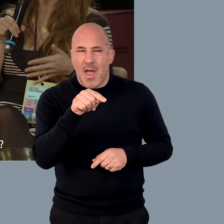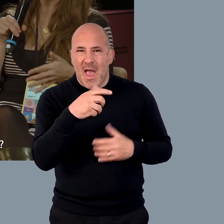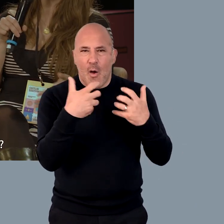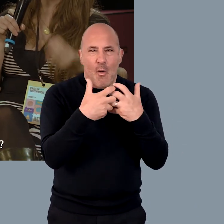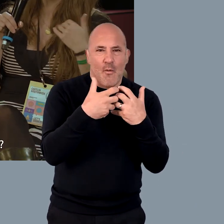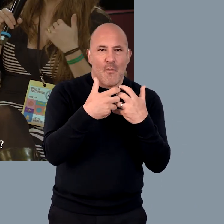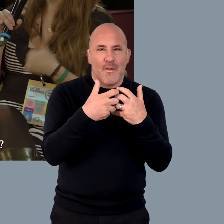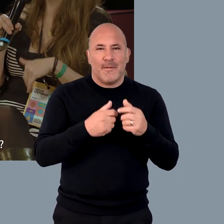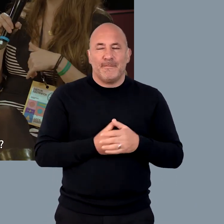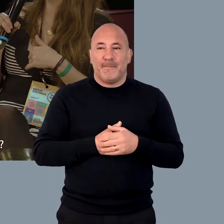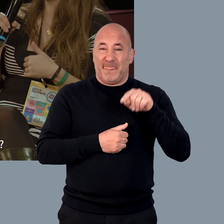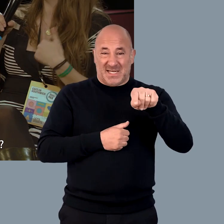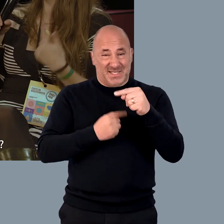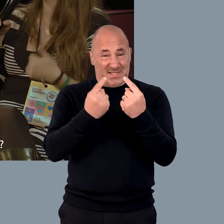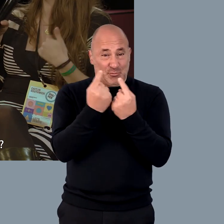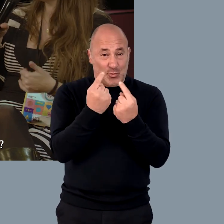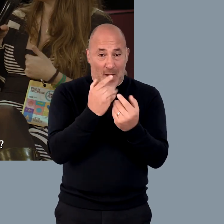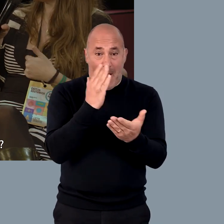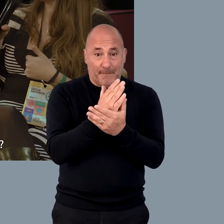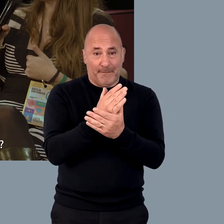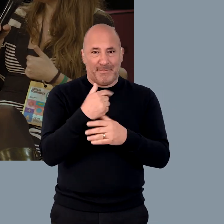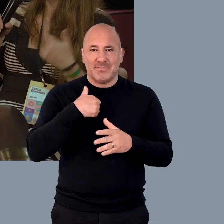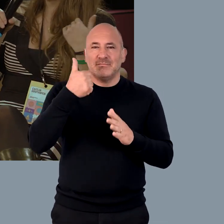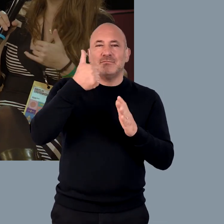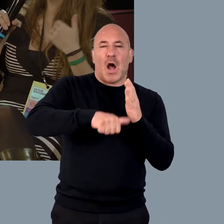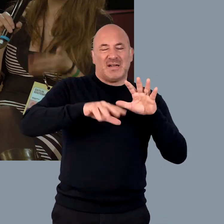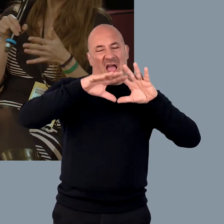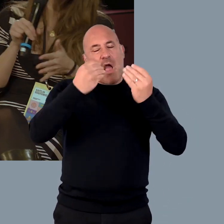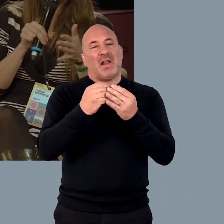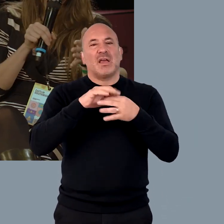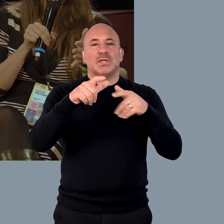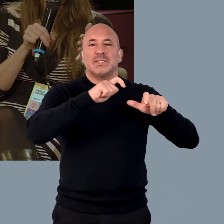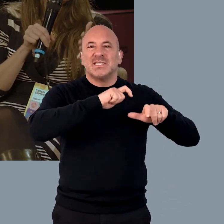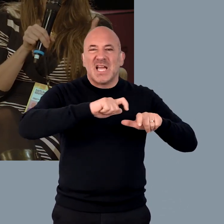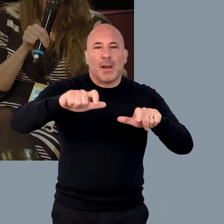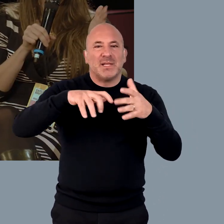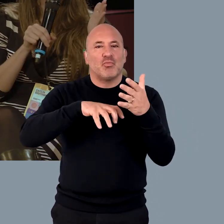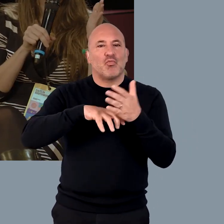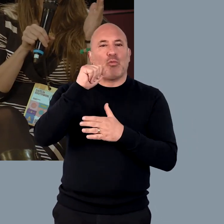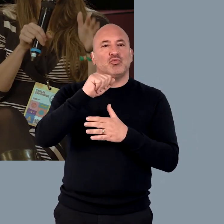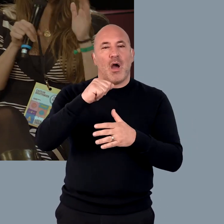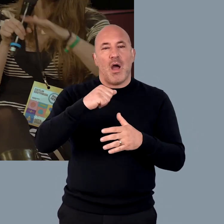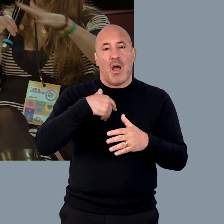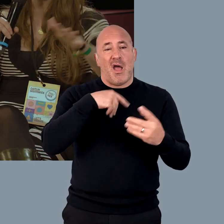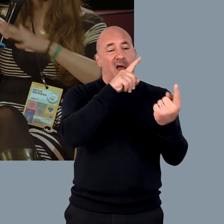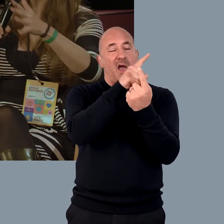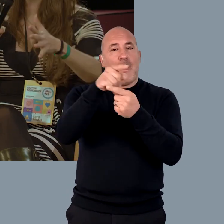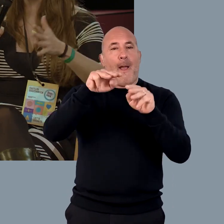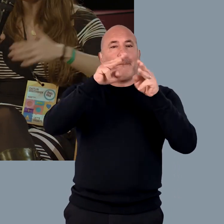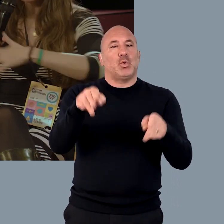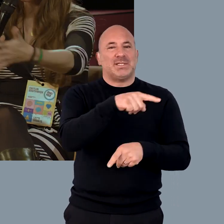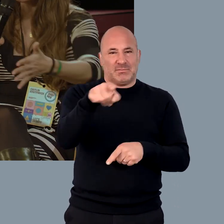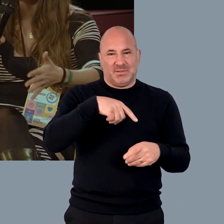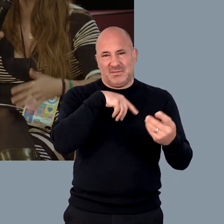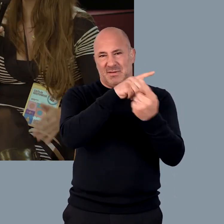take into consideration, is where can we have the biggest influence? And this is one of the issues that actually when I started this